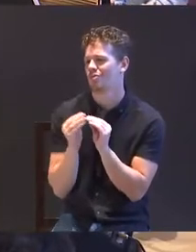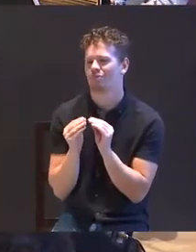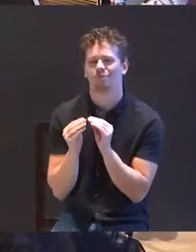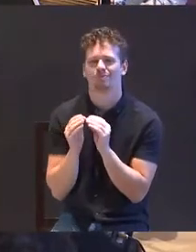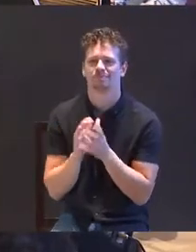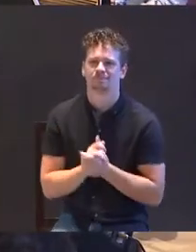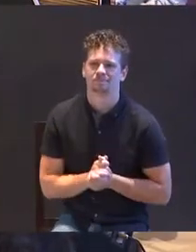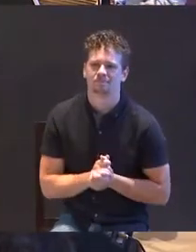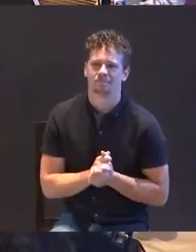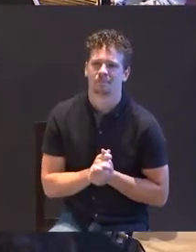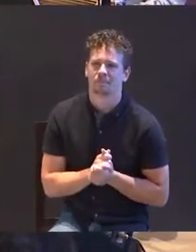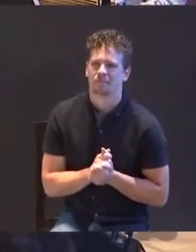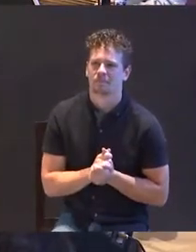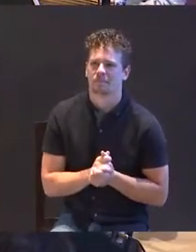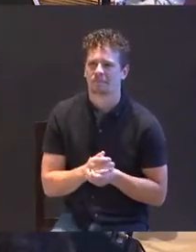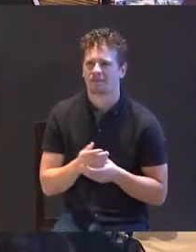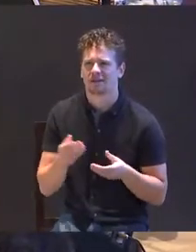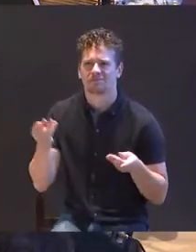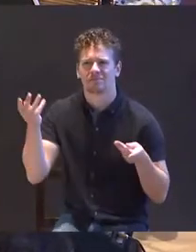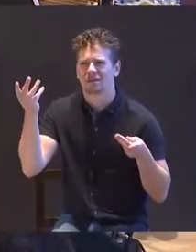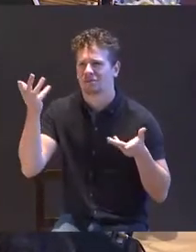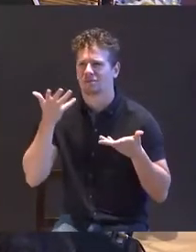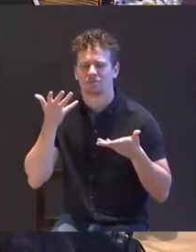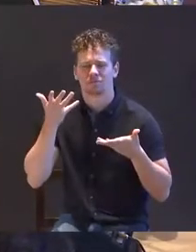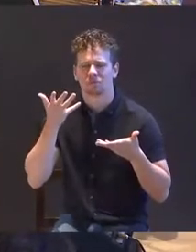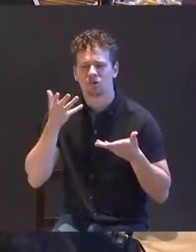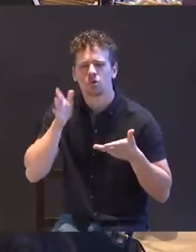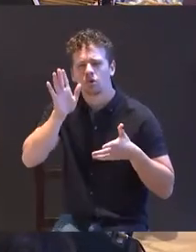Tell me what is it you see?